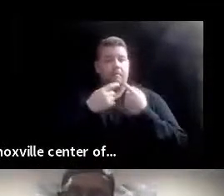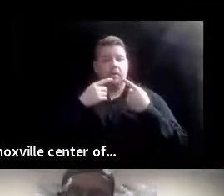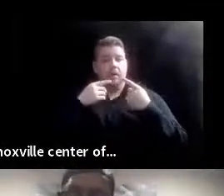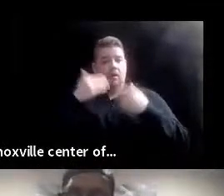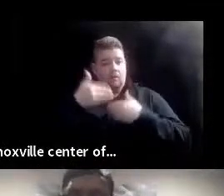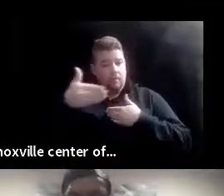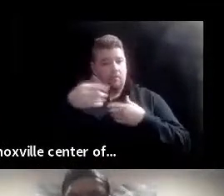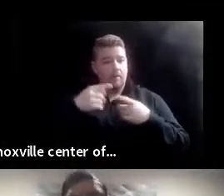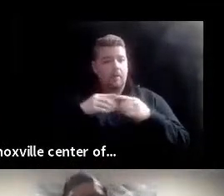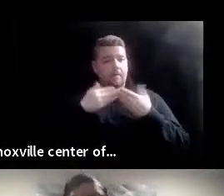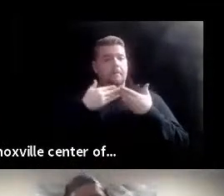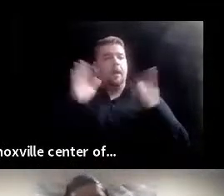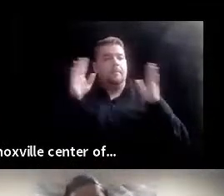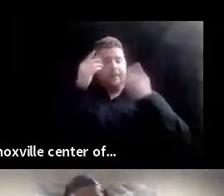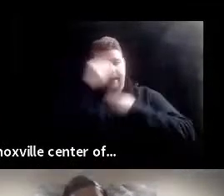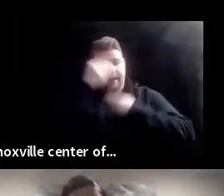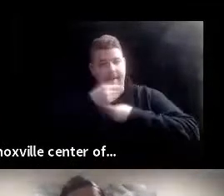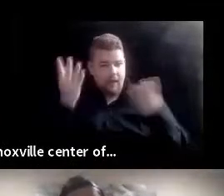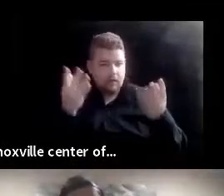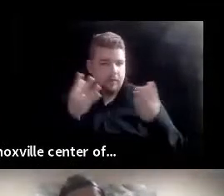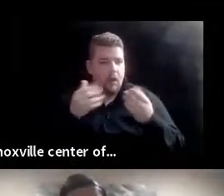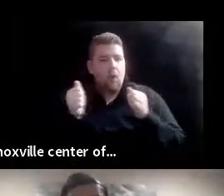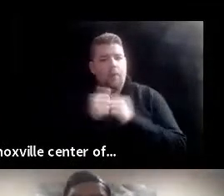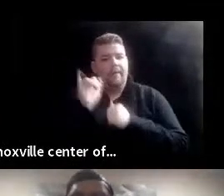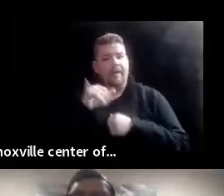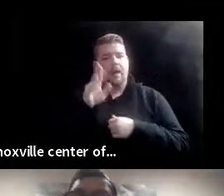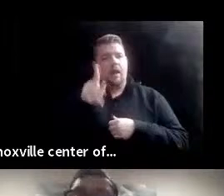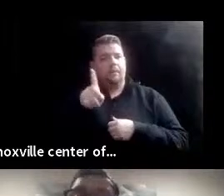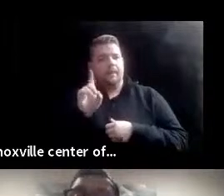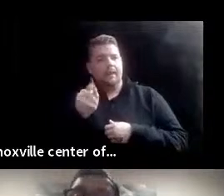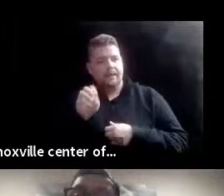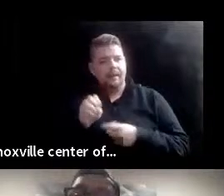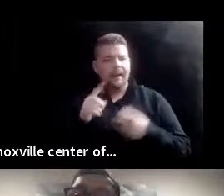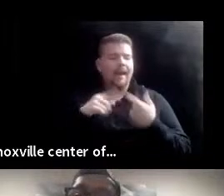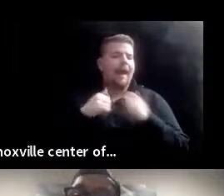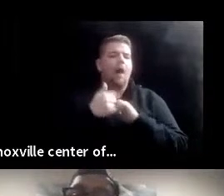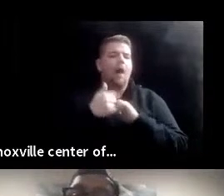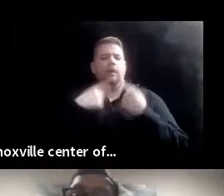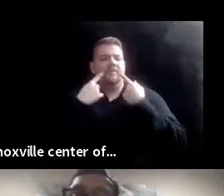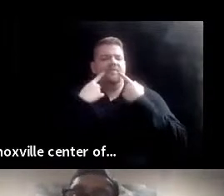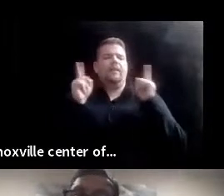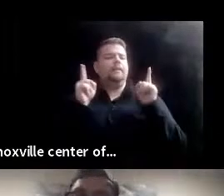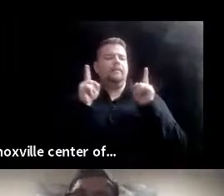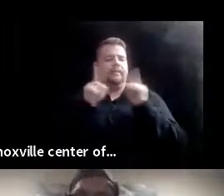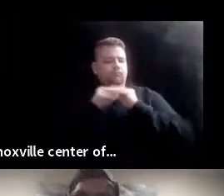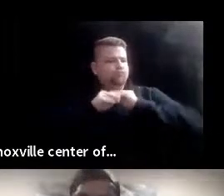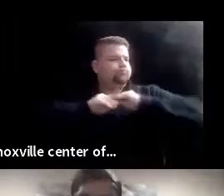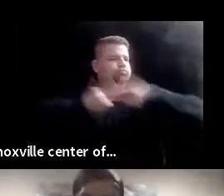announcements at your updates, or how do we effectively spread that message?